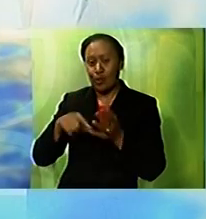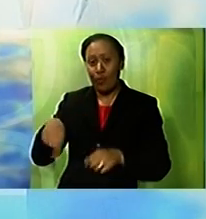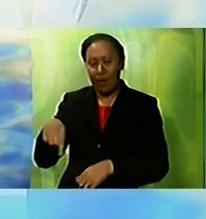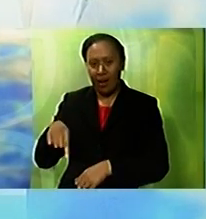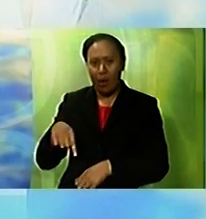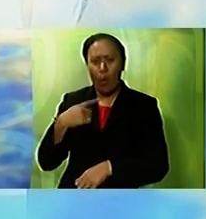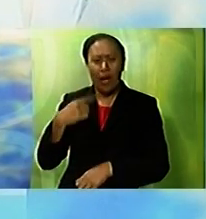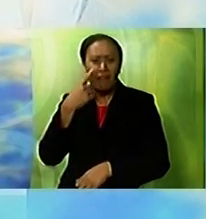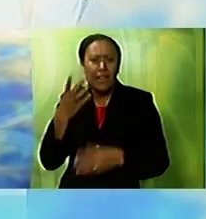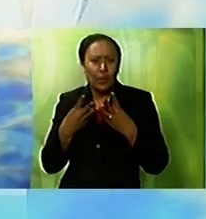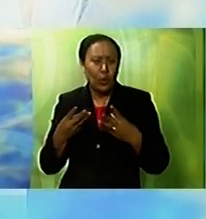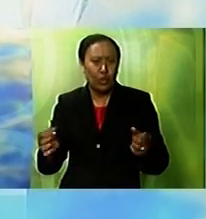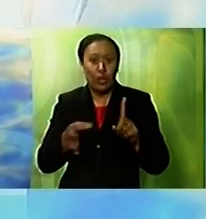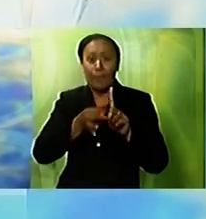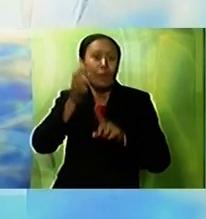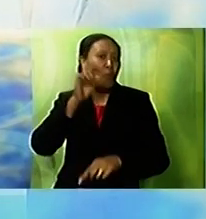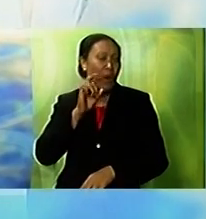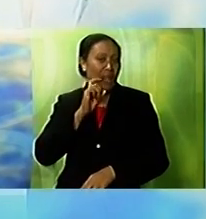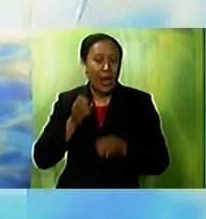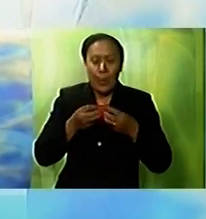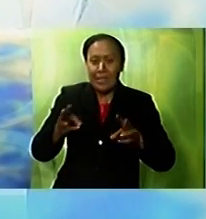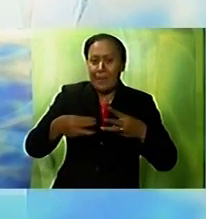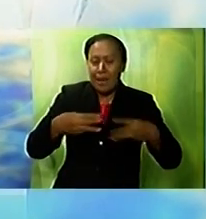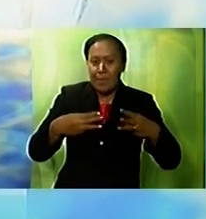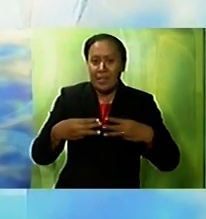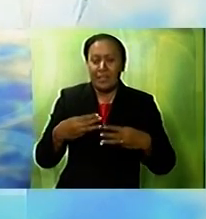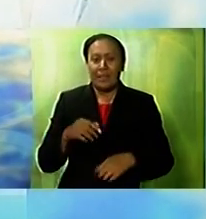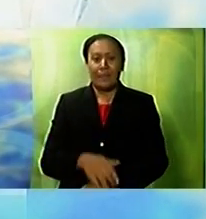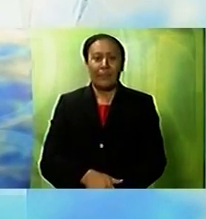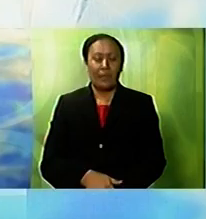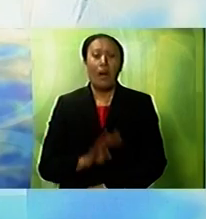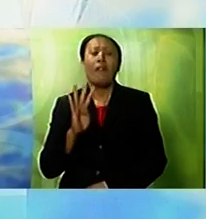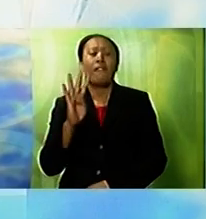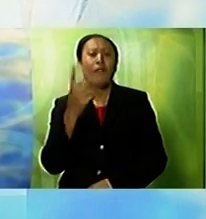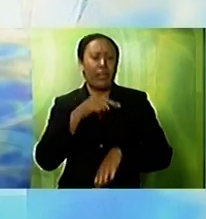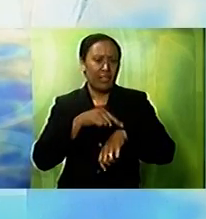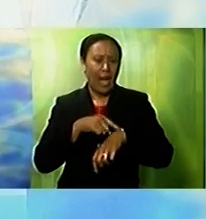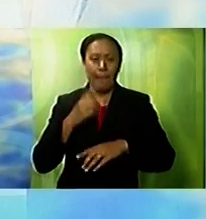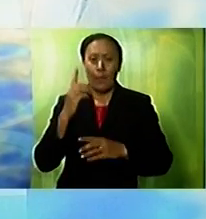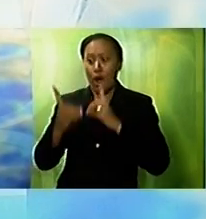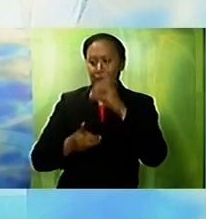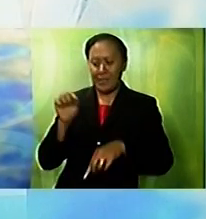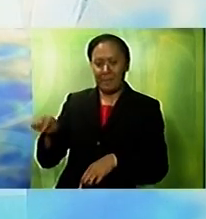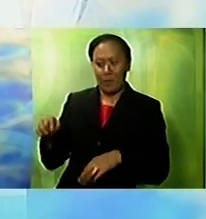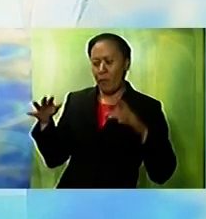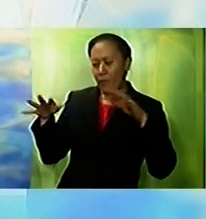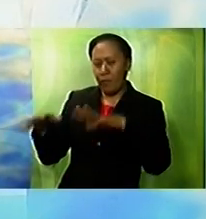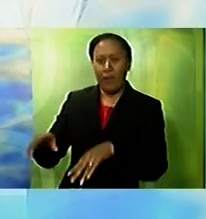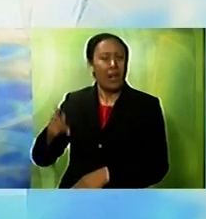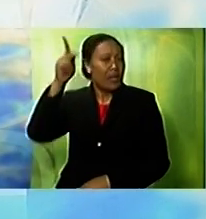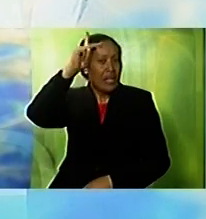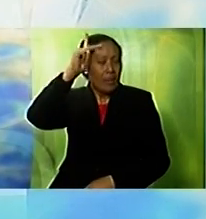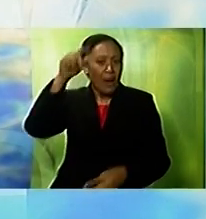solutions in improving water and waste management in urban areas. The 4th Annual Pacific Water Conference has brought together countries like